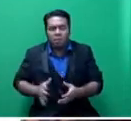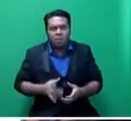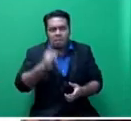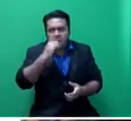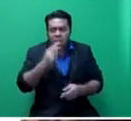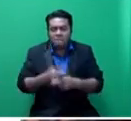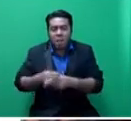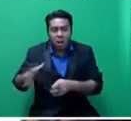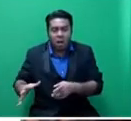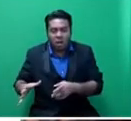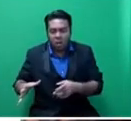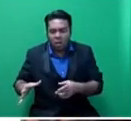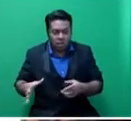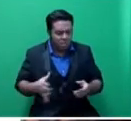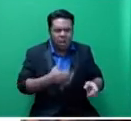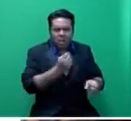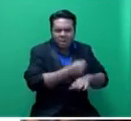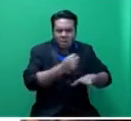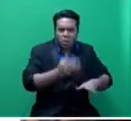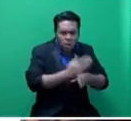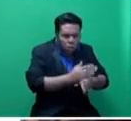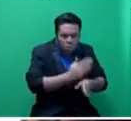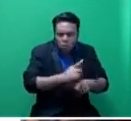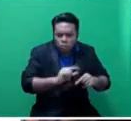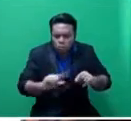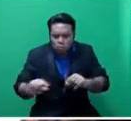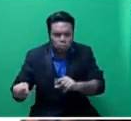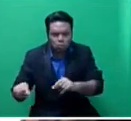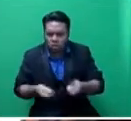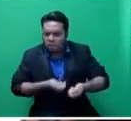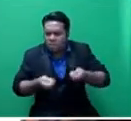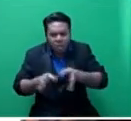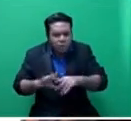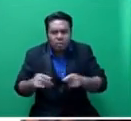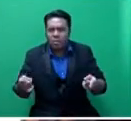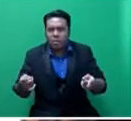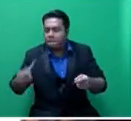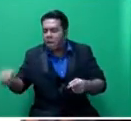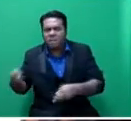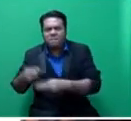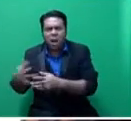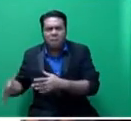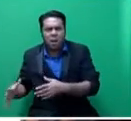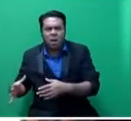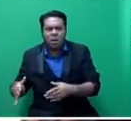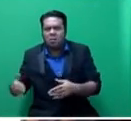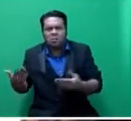farmers. If we are to take the industry forward, if we are to increase